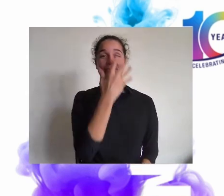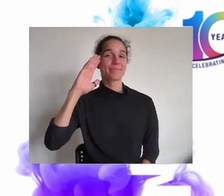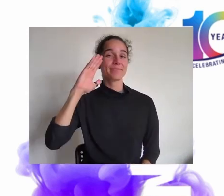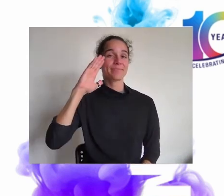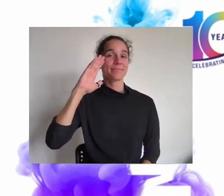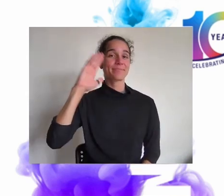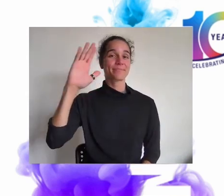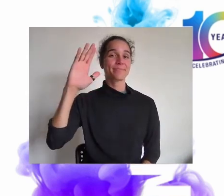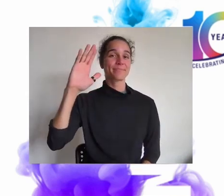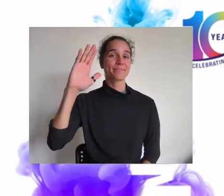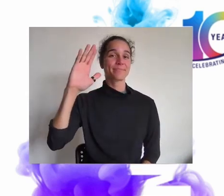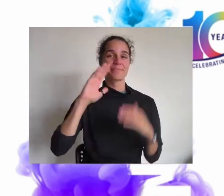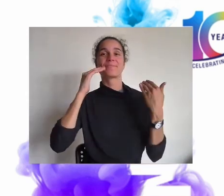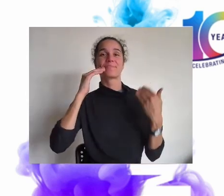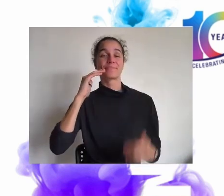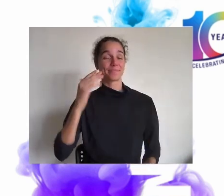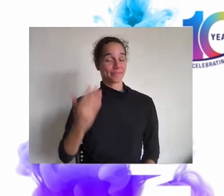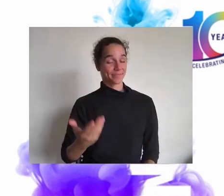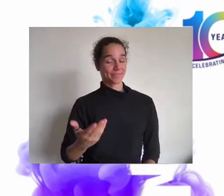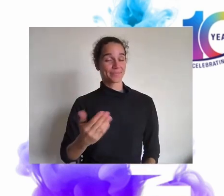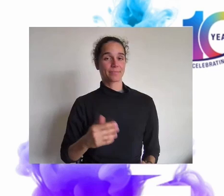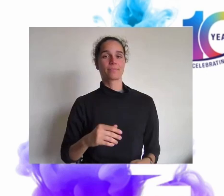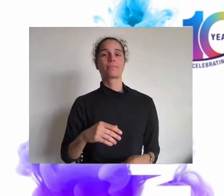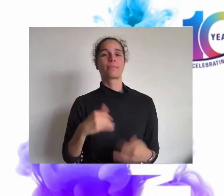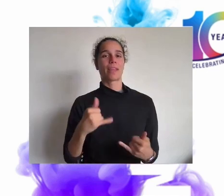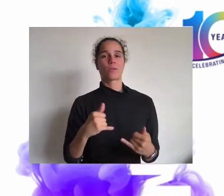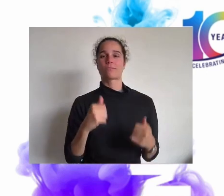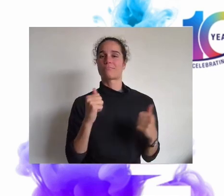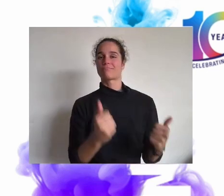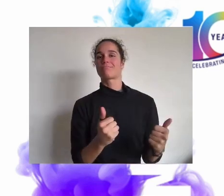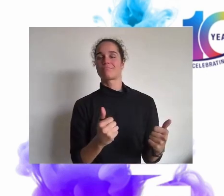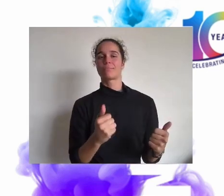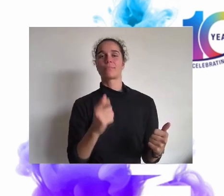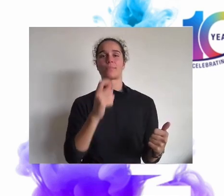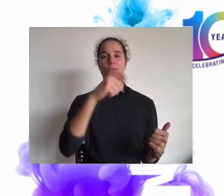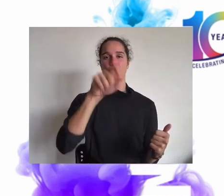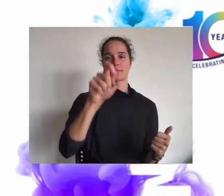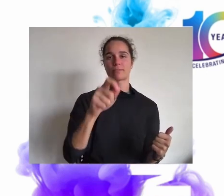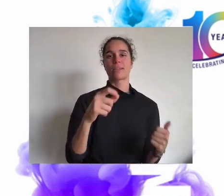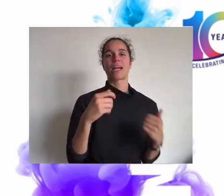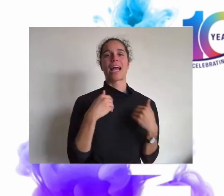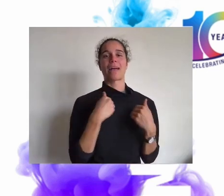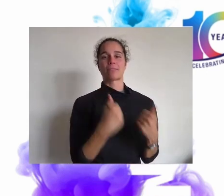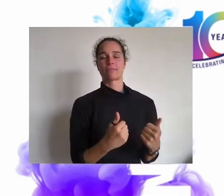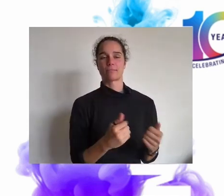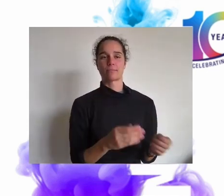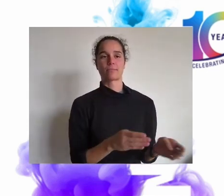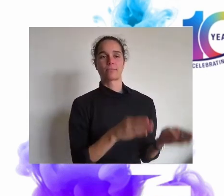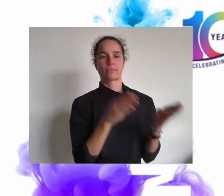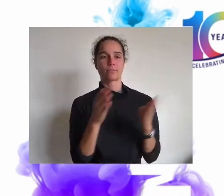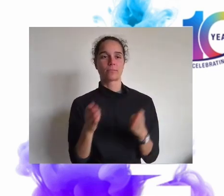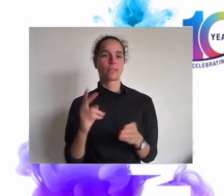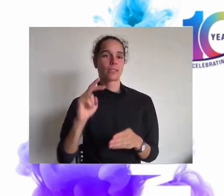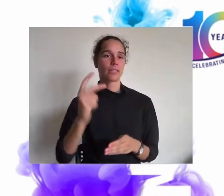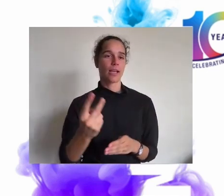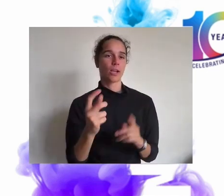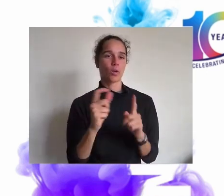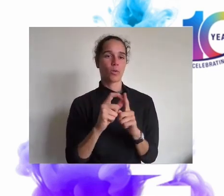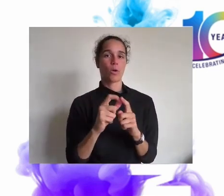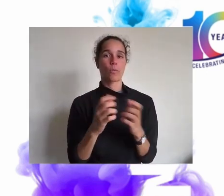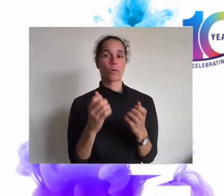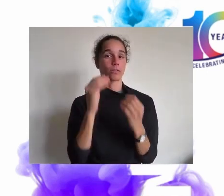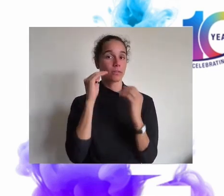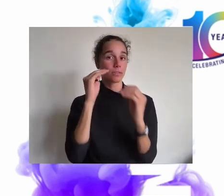know we have that down. Second word that we want to learn today